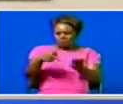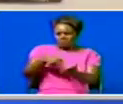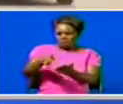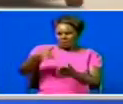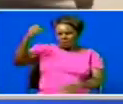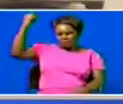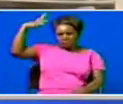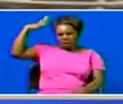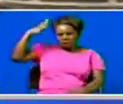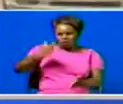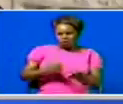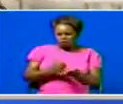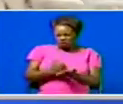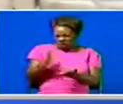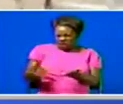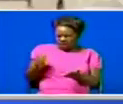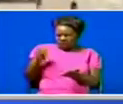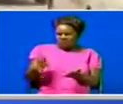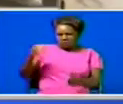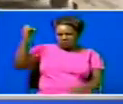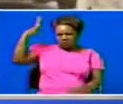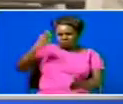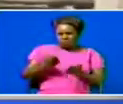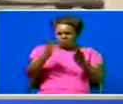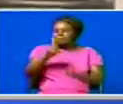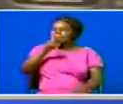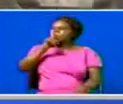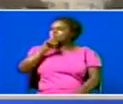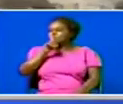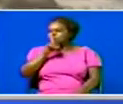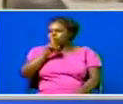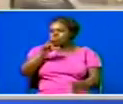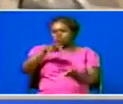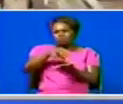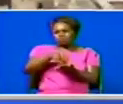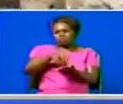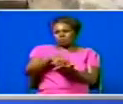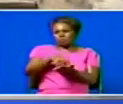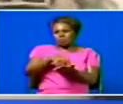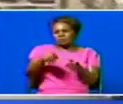for electricity through the nose, energy providers remain mum on the situation